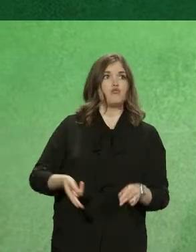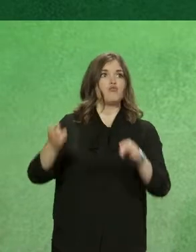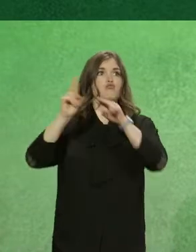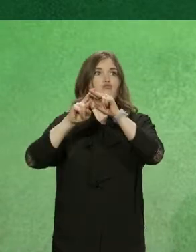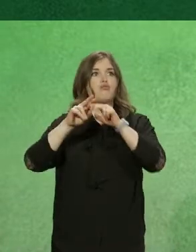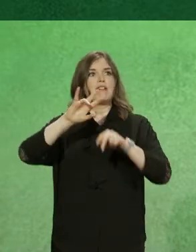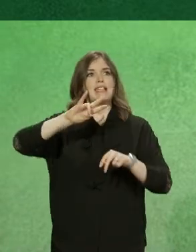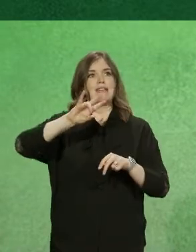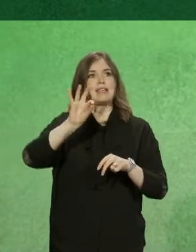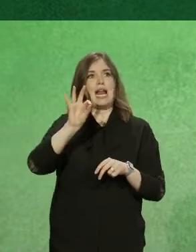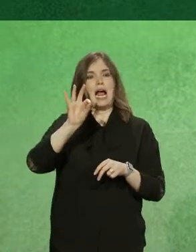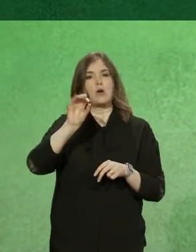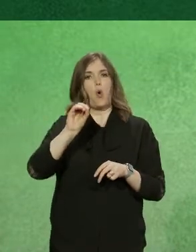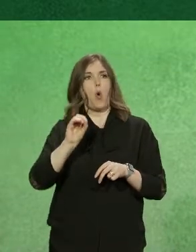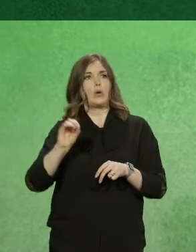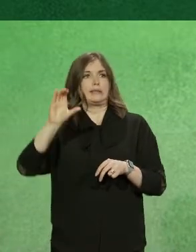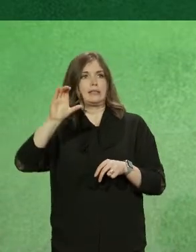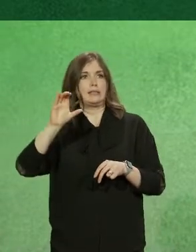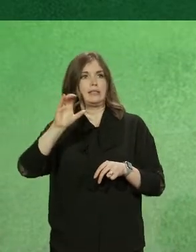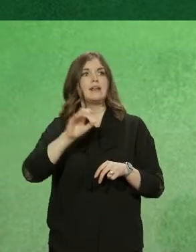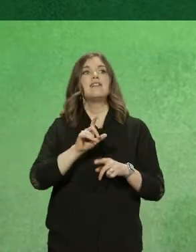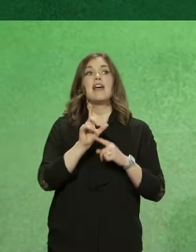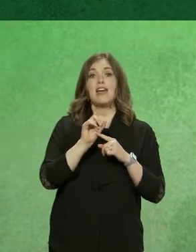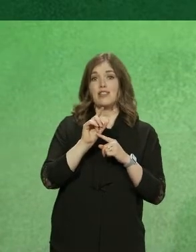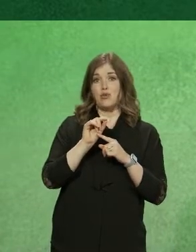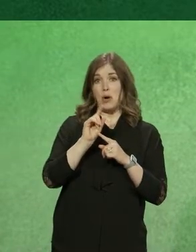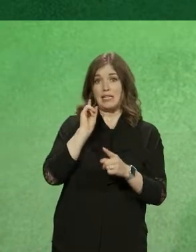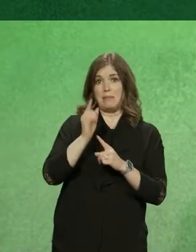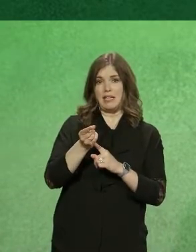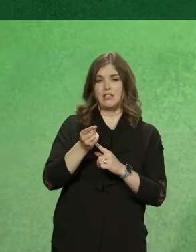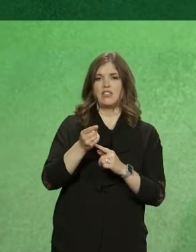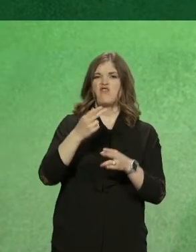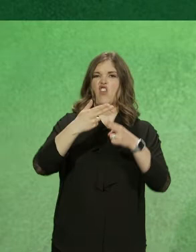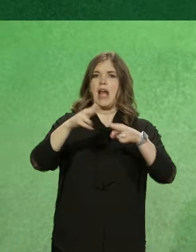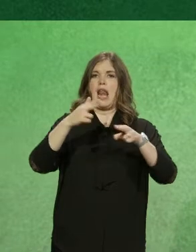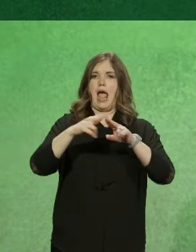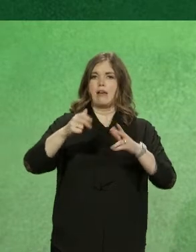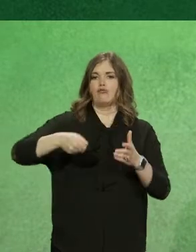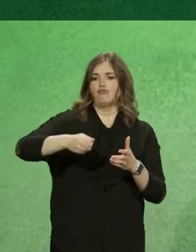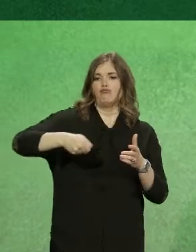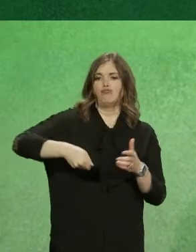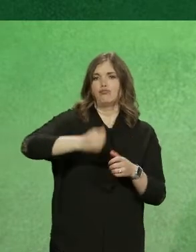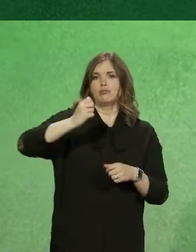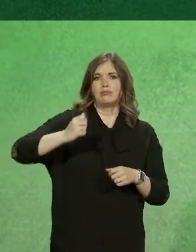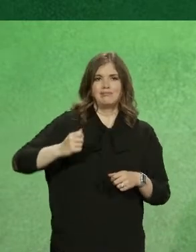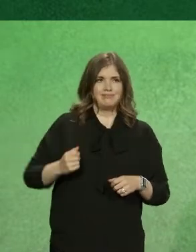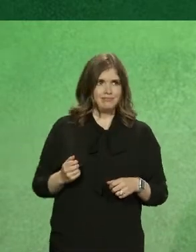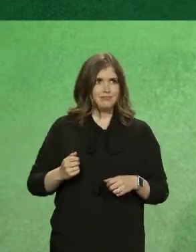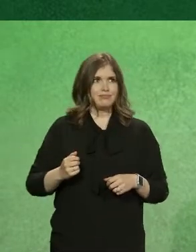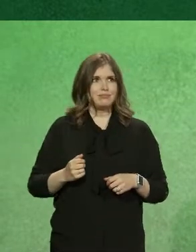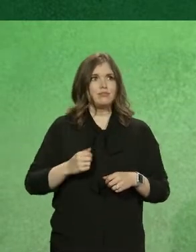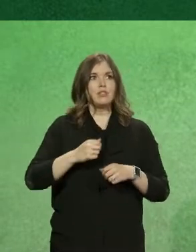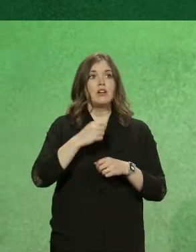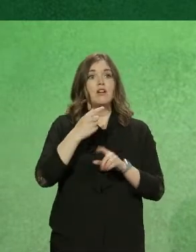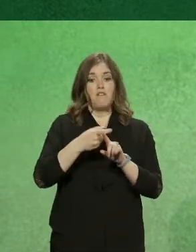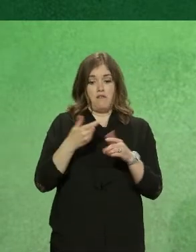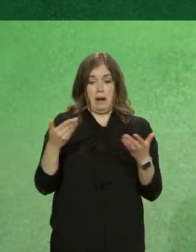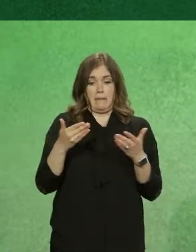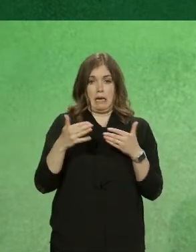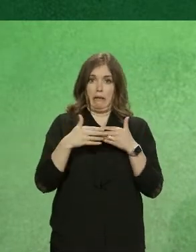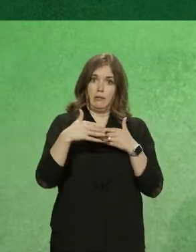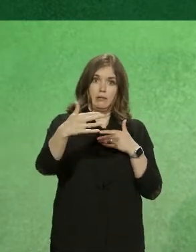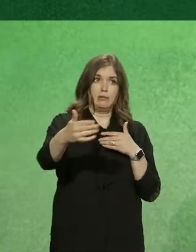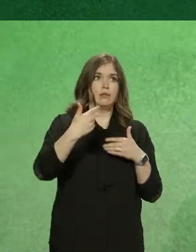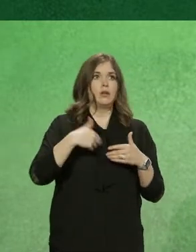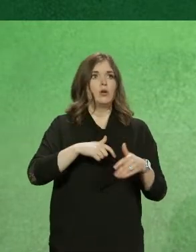Celsius and 20 minutes to fry an egg. From here, we are going to test our thermal storage